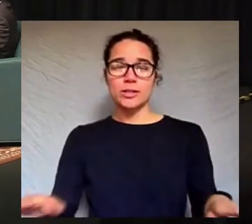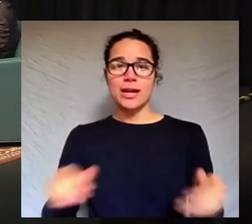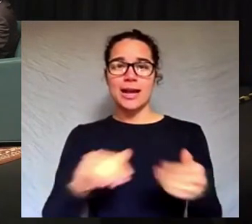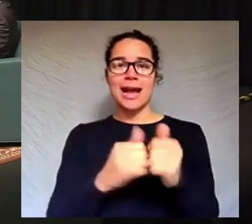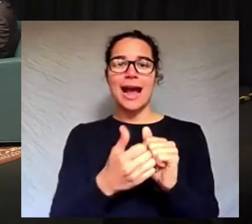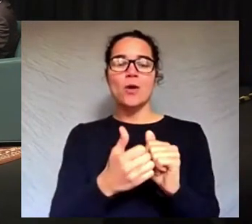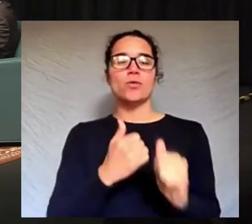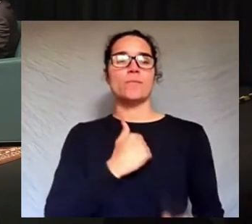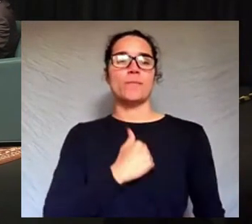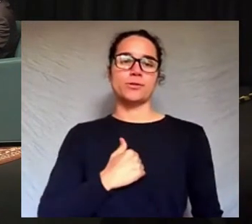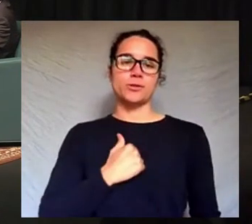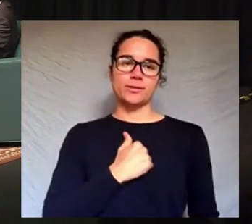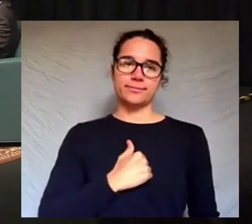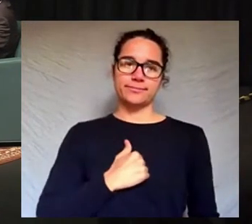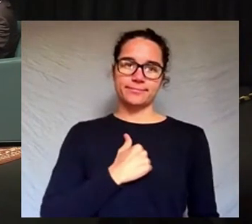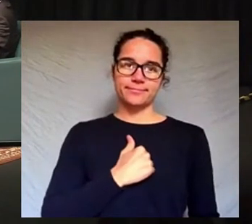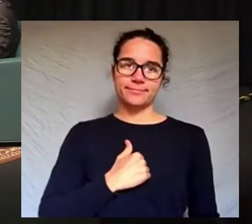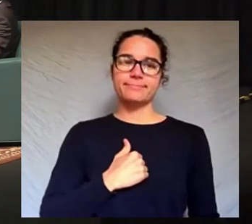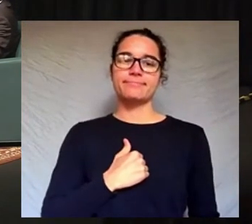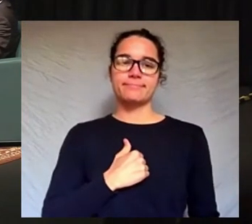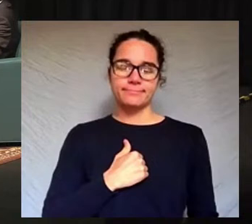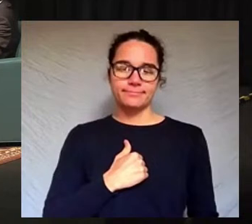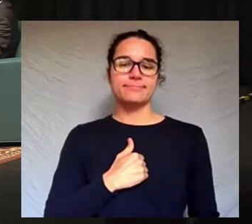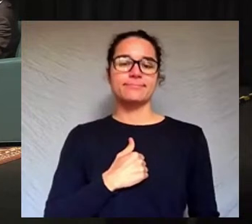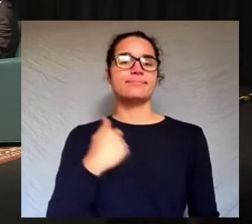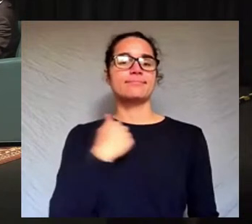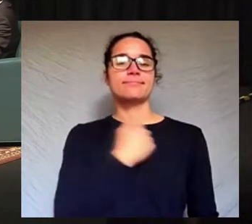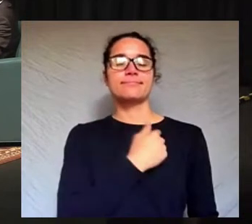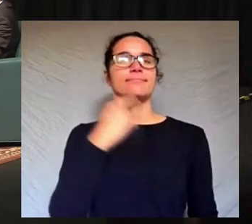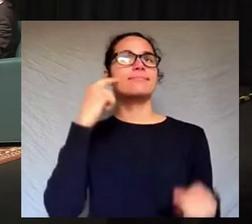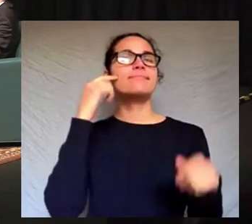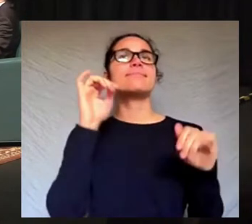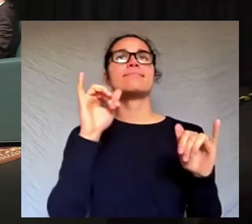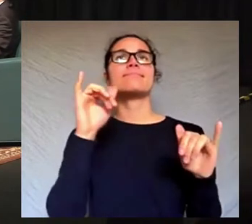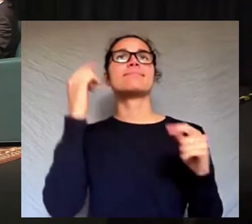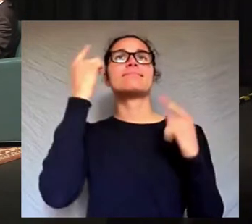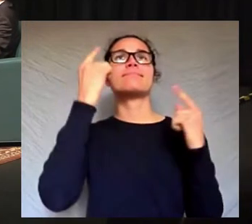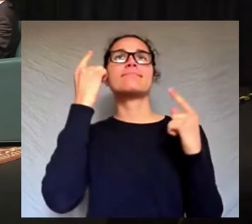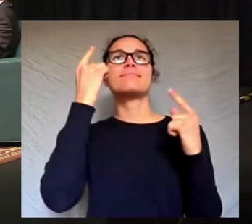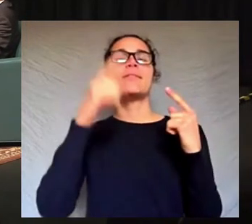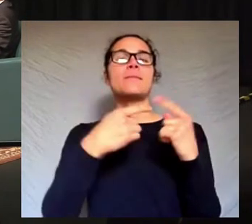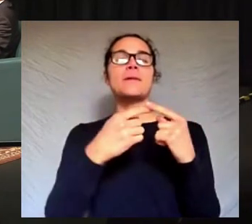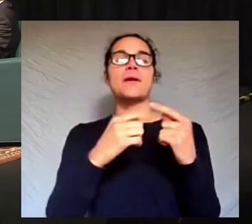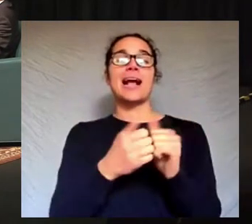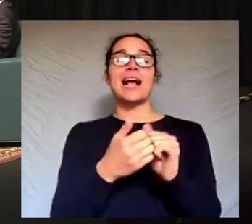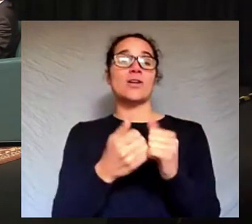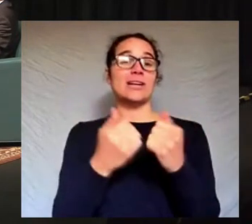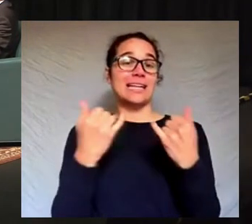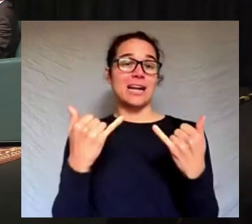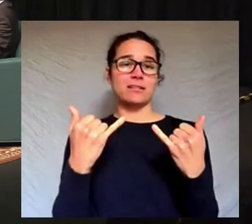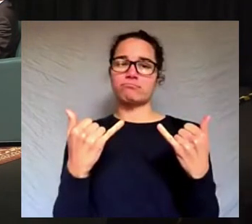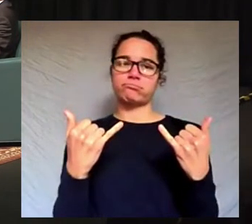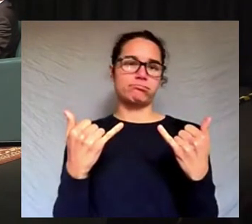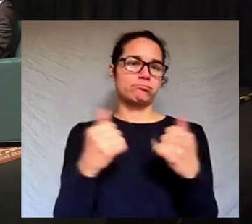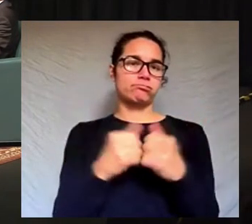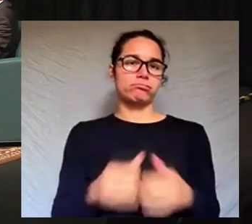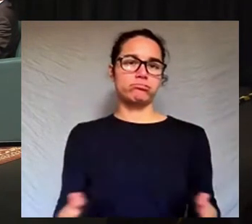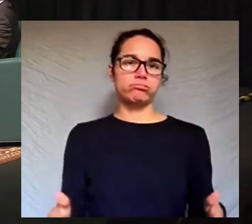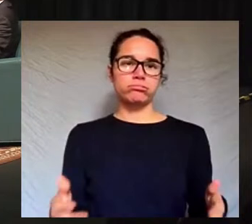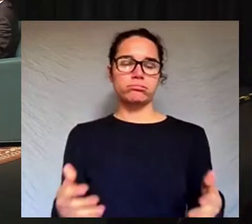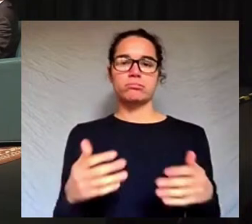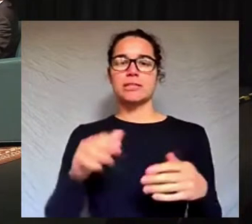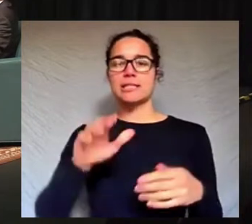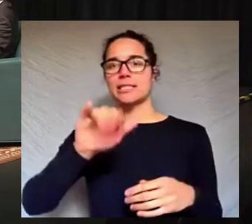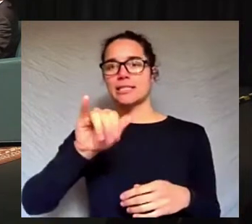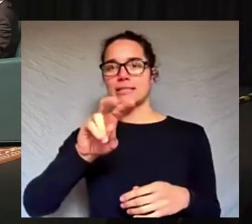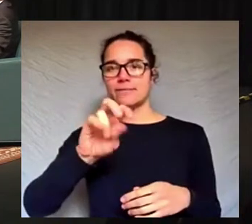apologize. And we were reflecting in conversation about what a lost or missing art that is in civics and in civic life